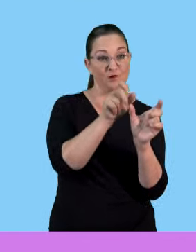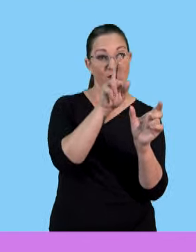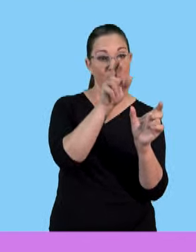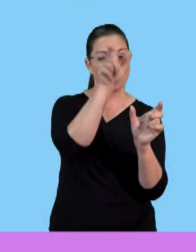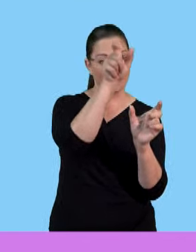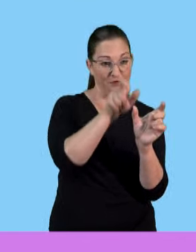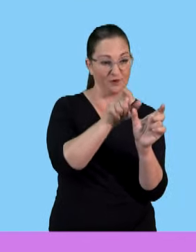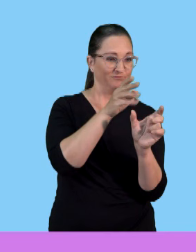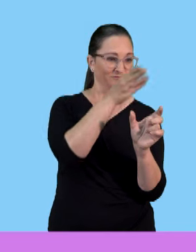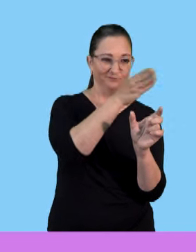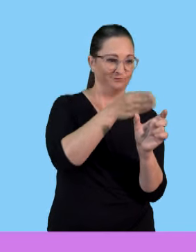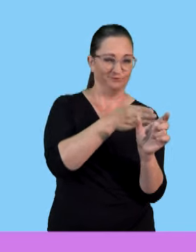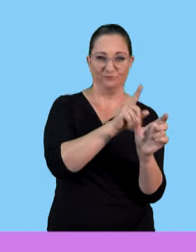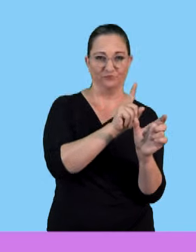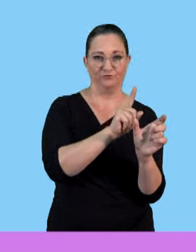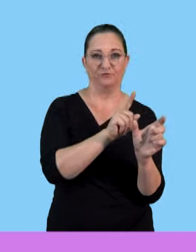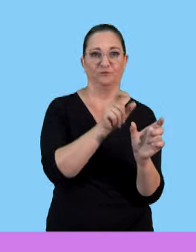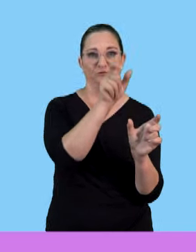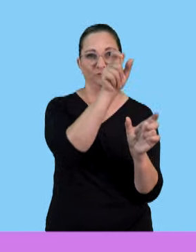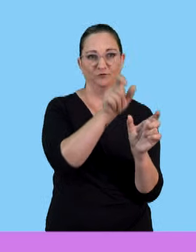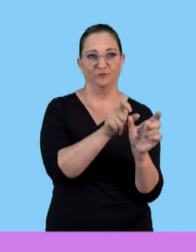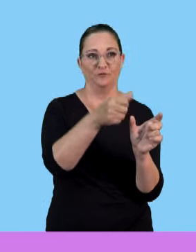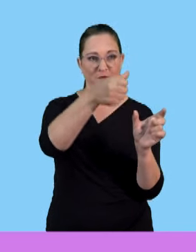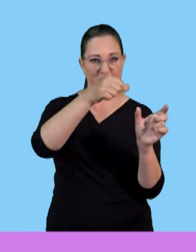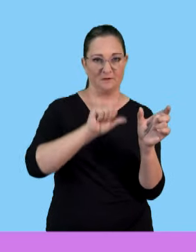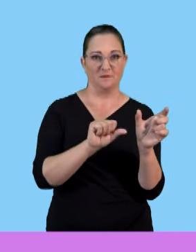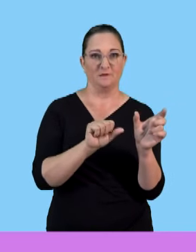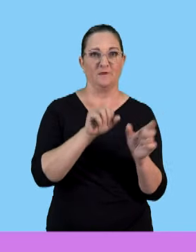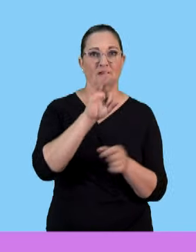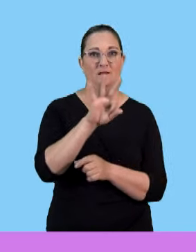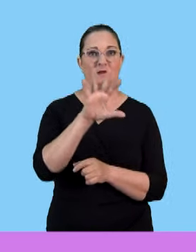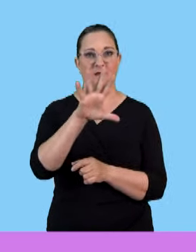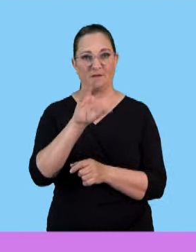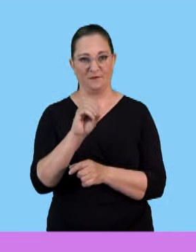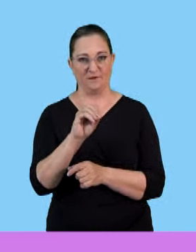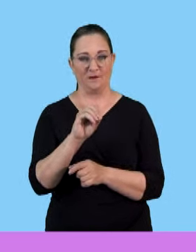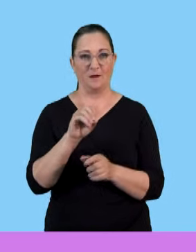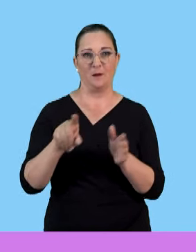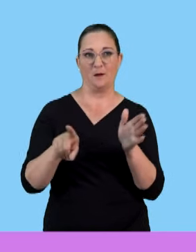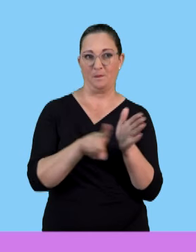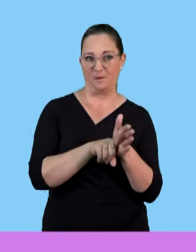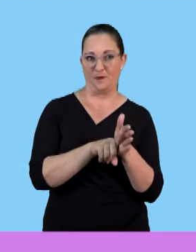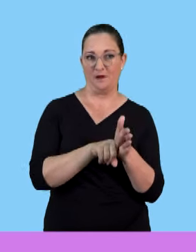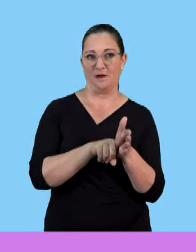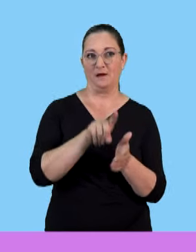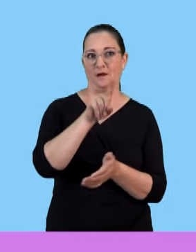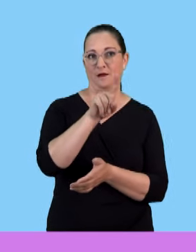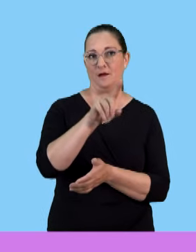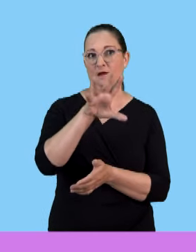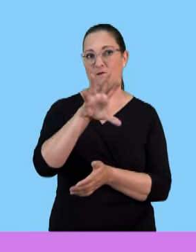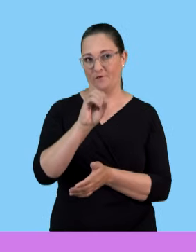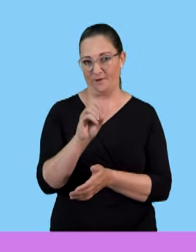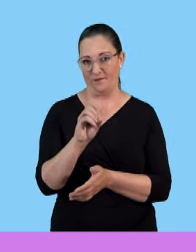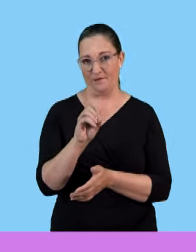right, because it's a sliding scale. So moving along to the next block, saying 350